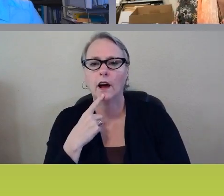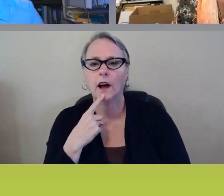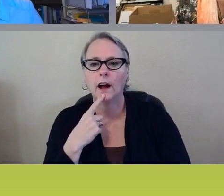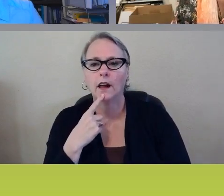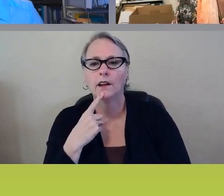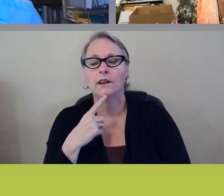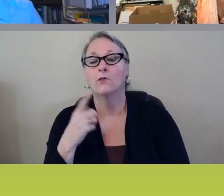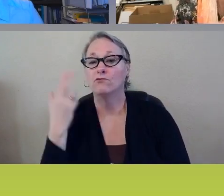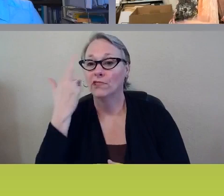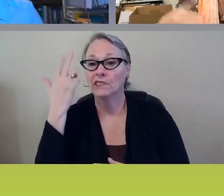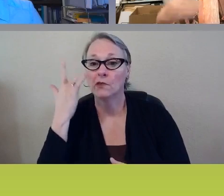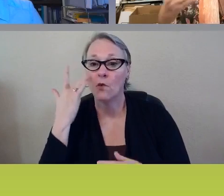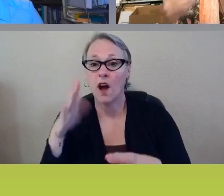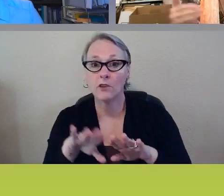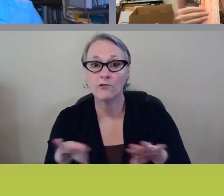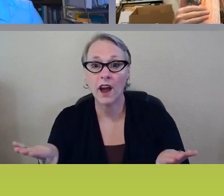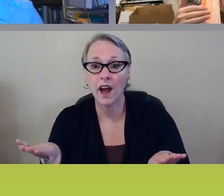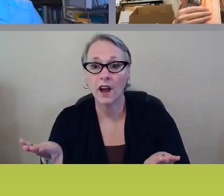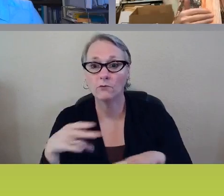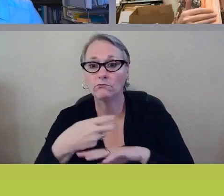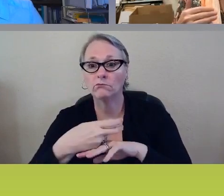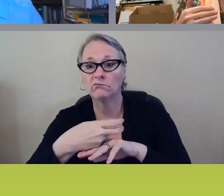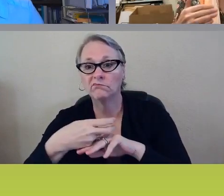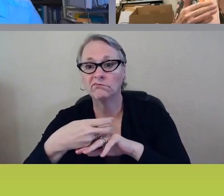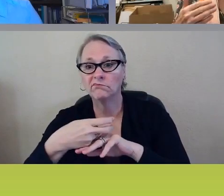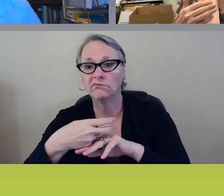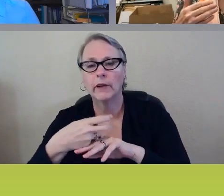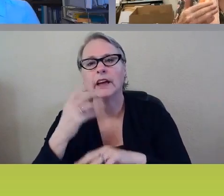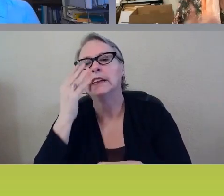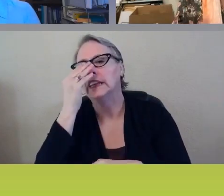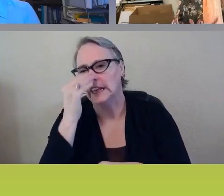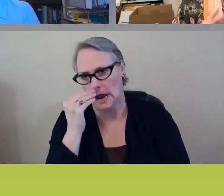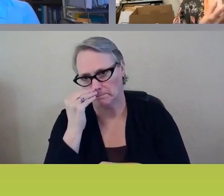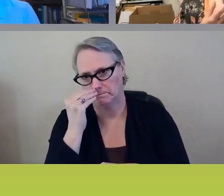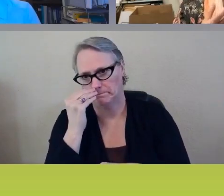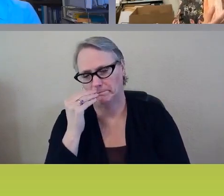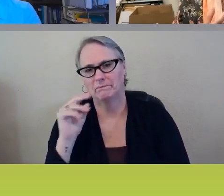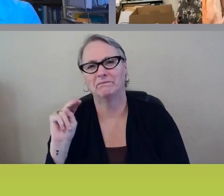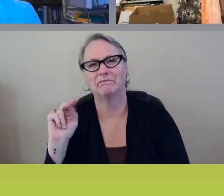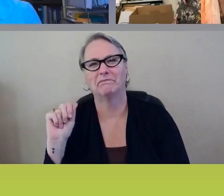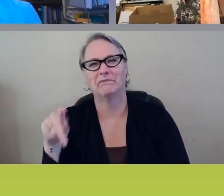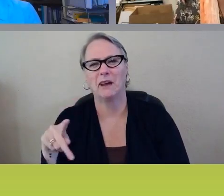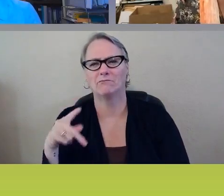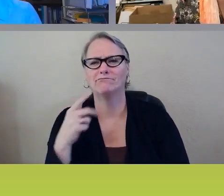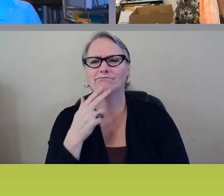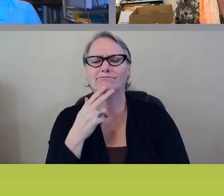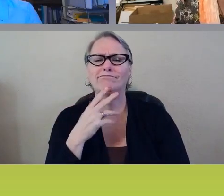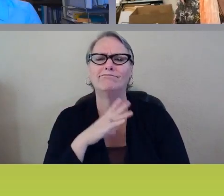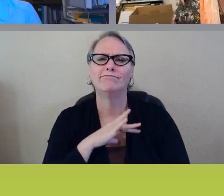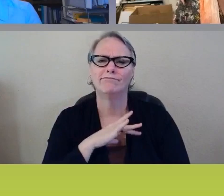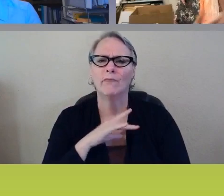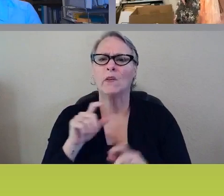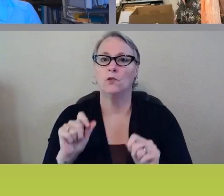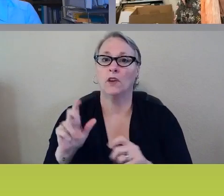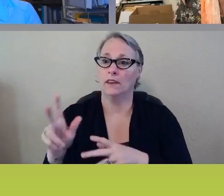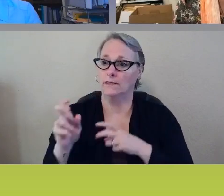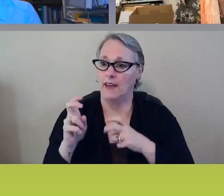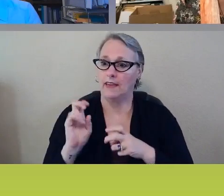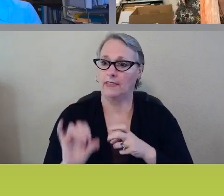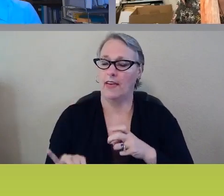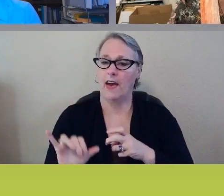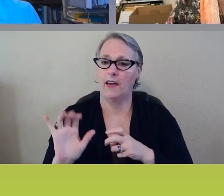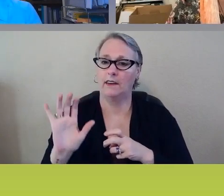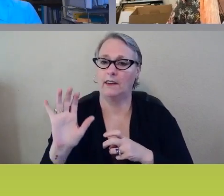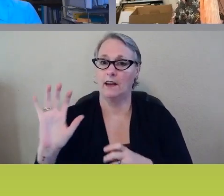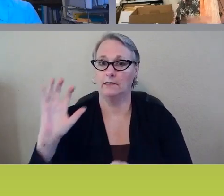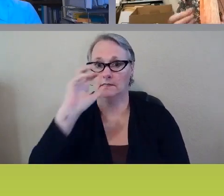nap. So there you can take that assumption and start talking